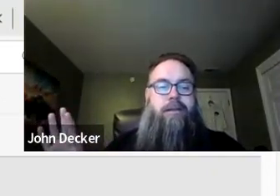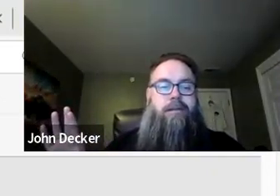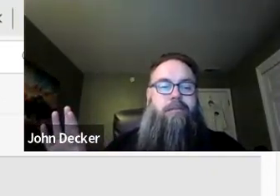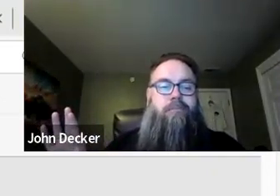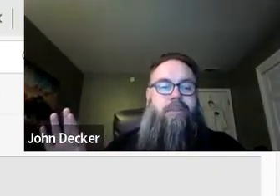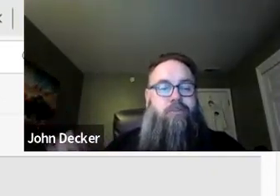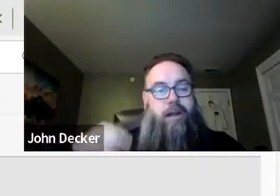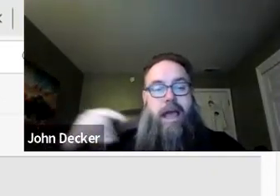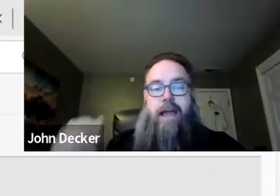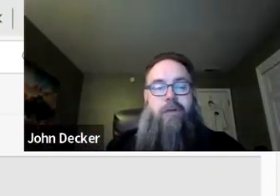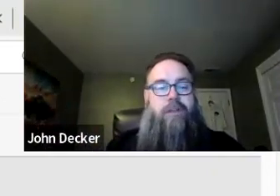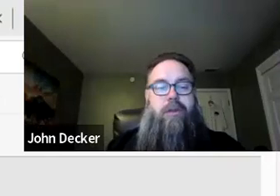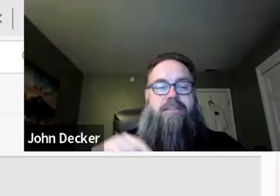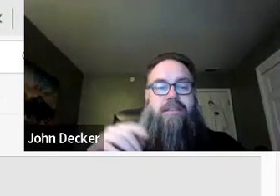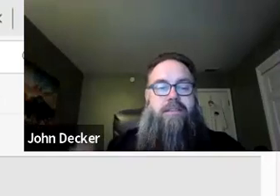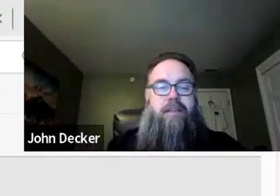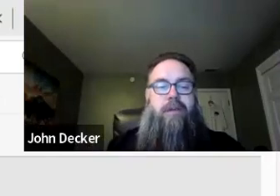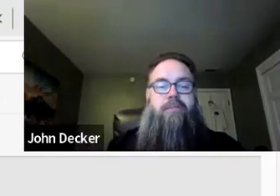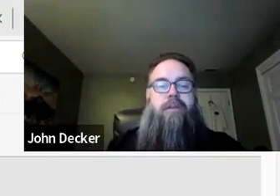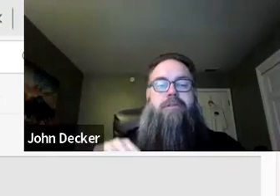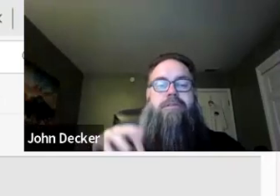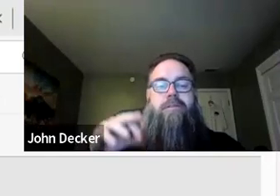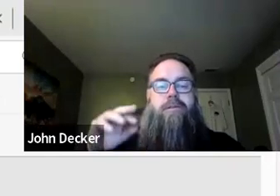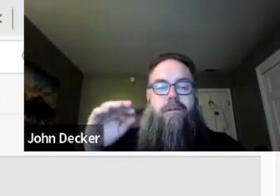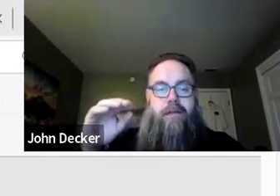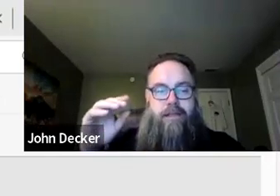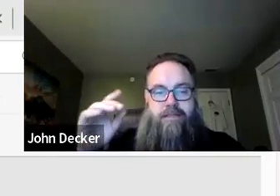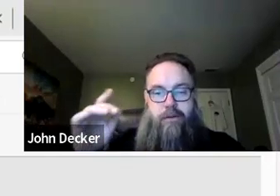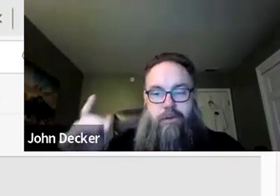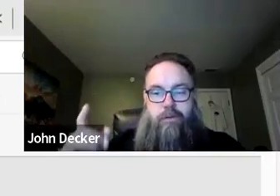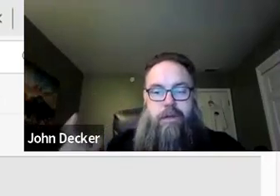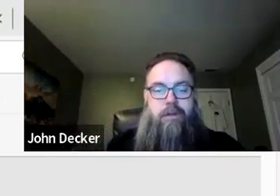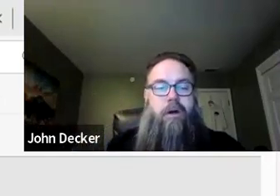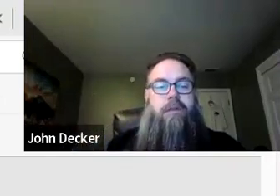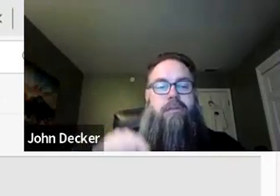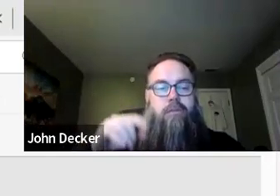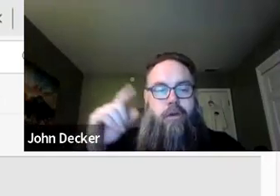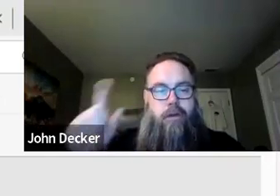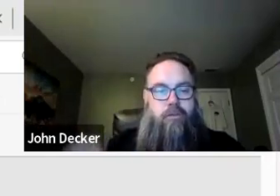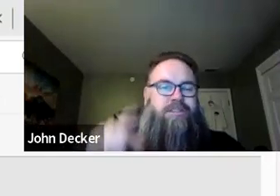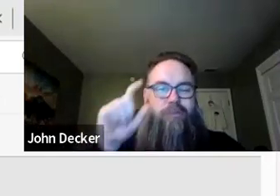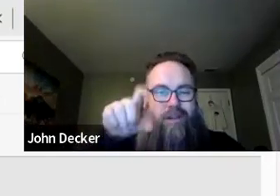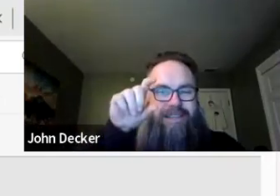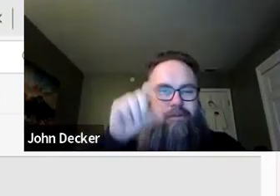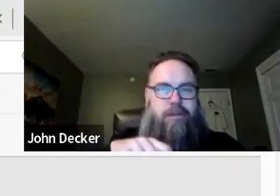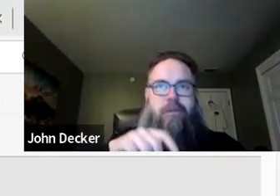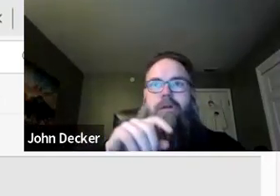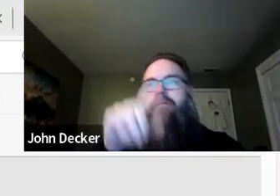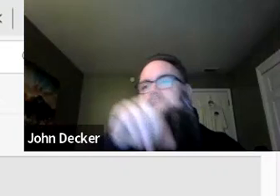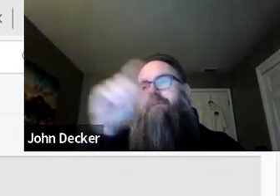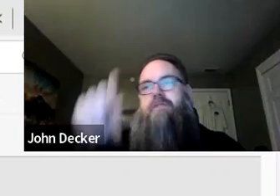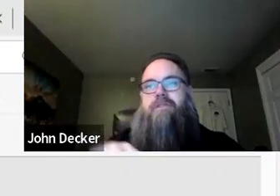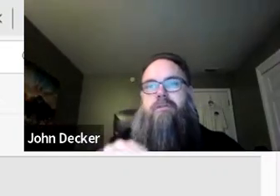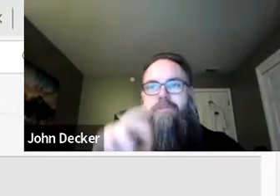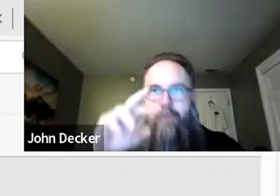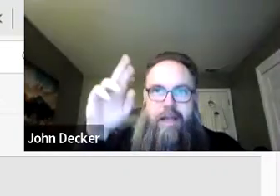basically. So we're going to add hourly rates to the daily rate vendors. And so if you get a new auth, especially if you're going to stay with, you know, well,